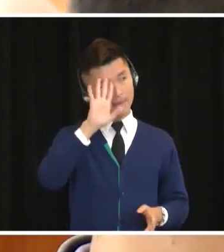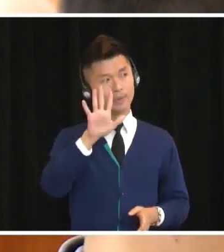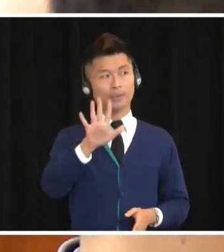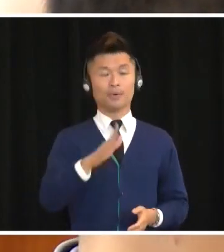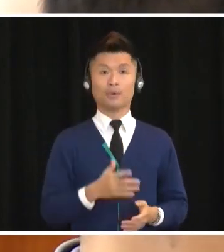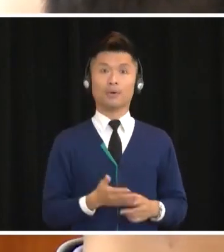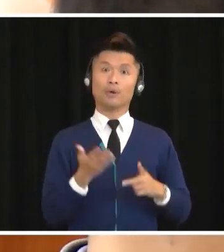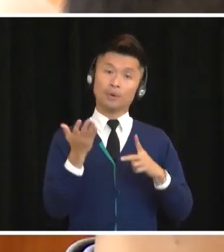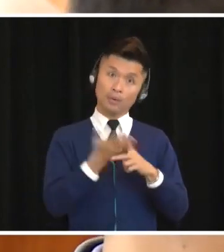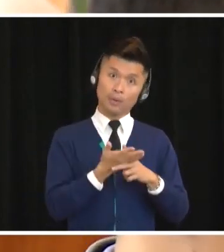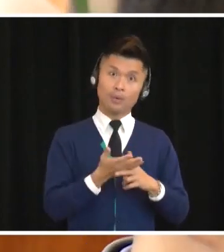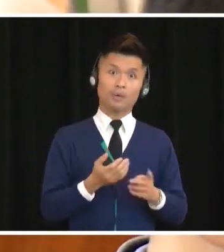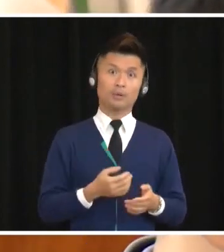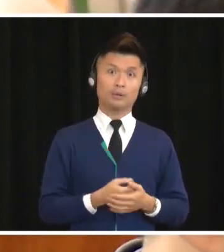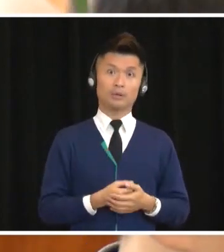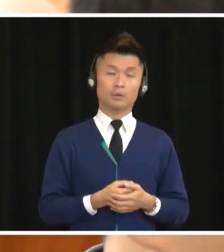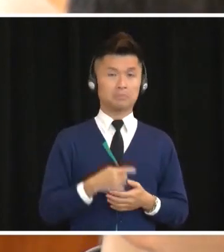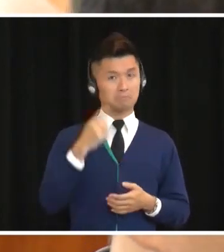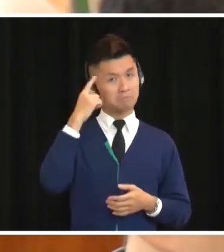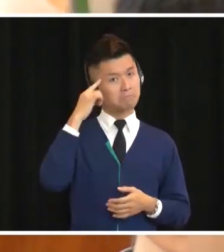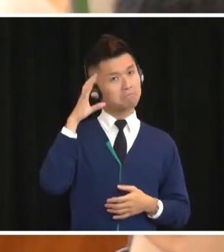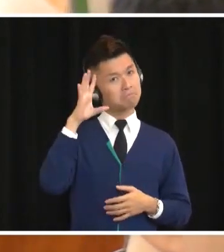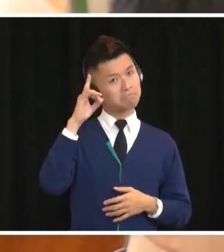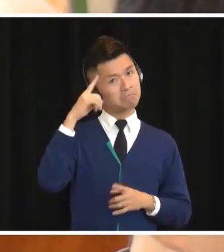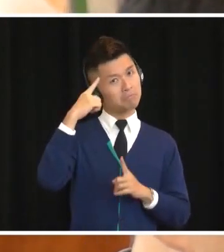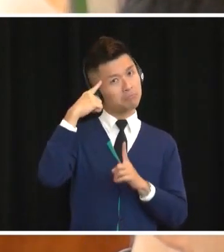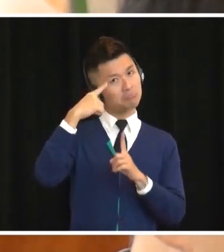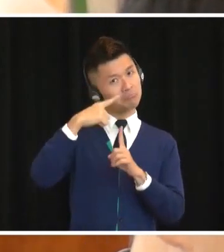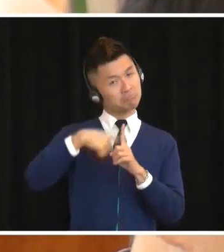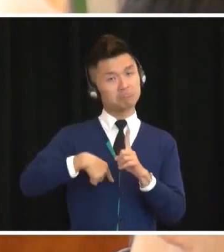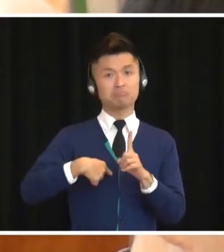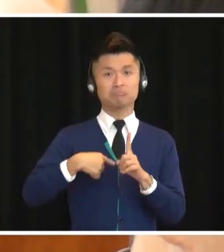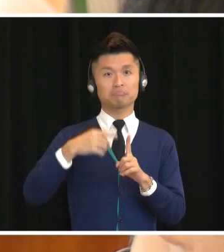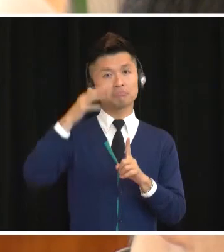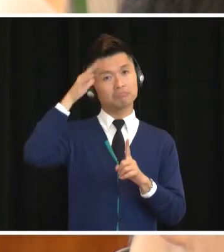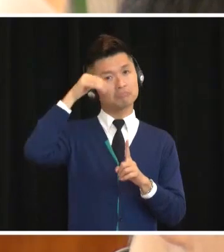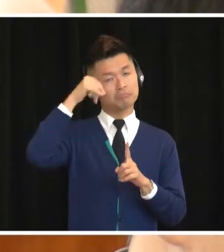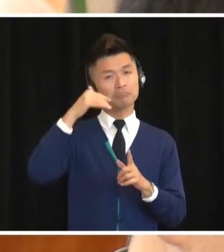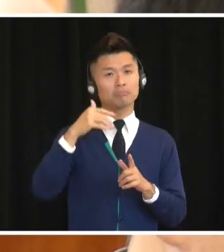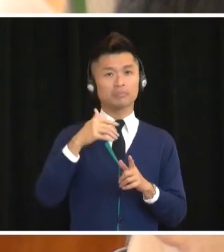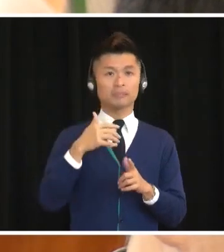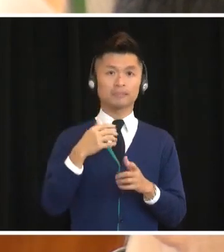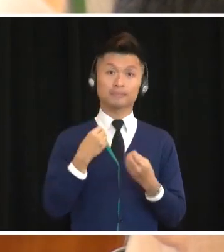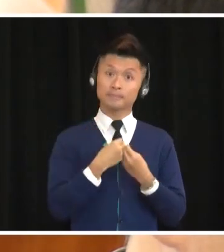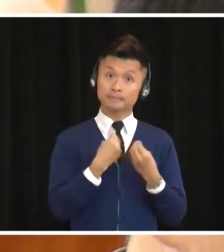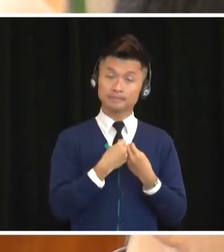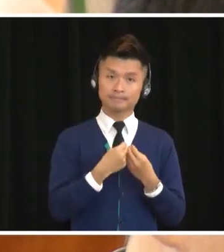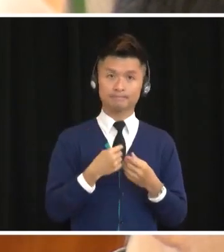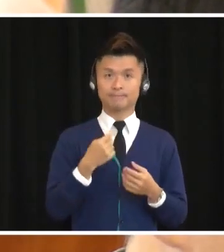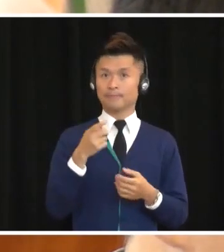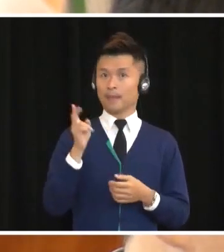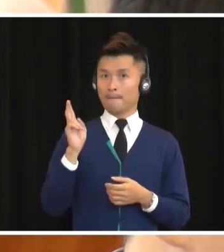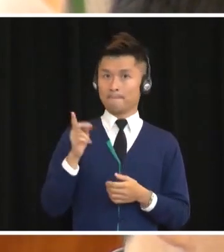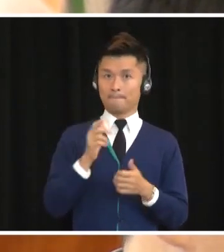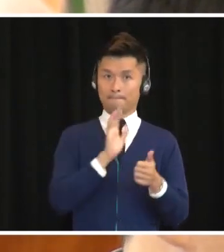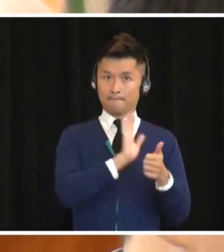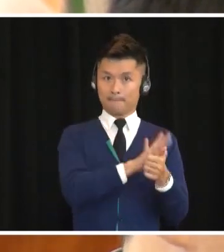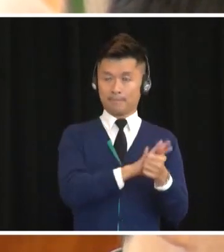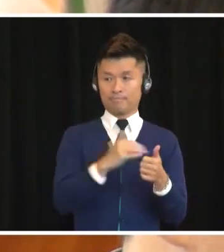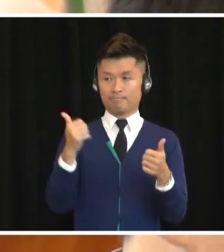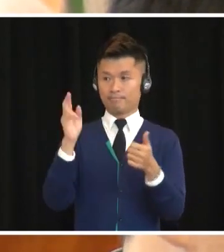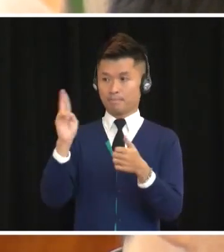legal representation for the child. If this child has mental health issues or is delayed in development, we